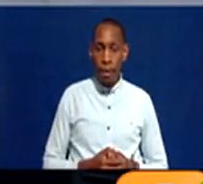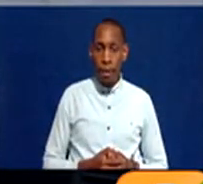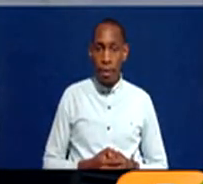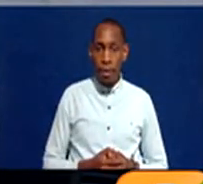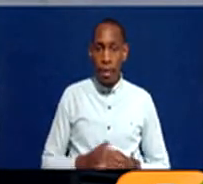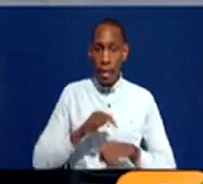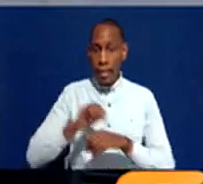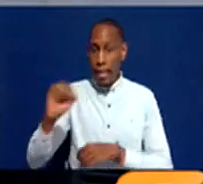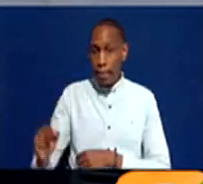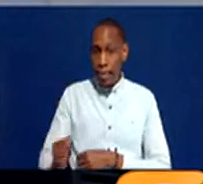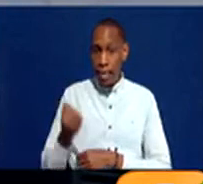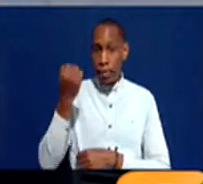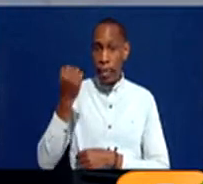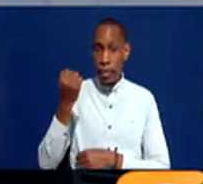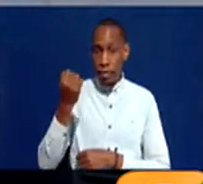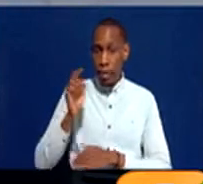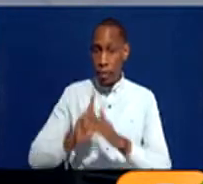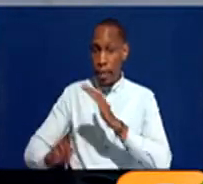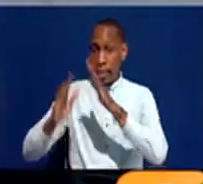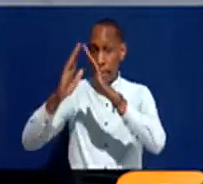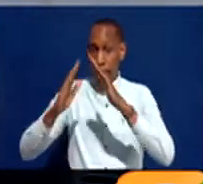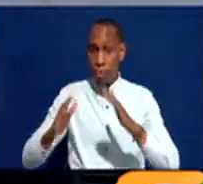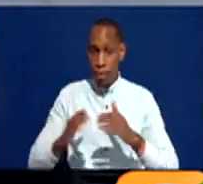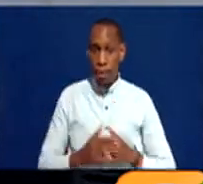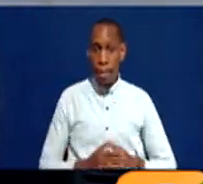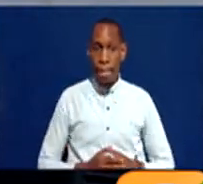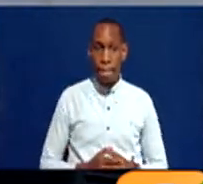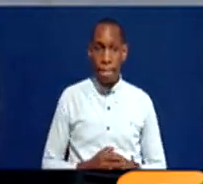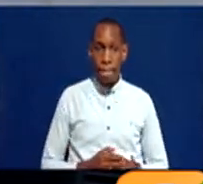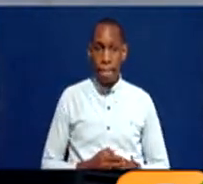Venye niliamka nilijipata kwa nyumba.